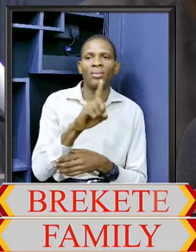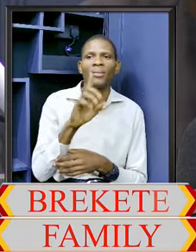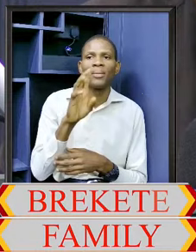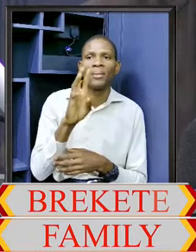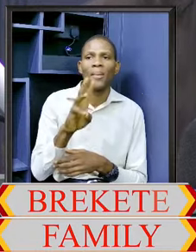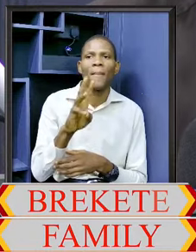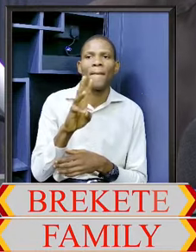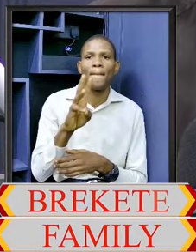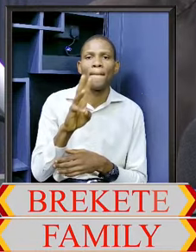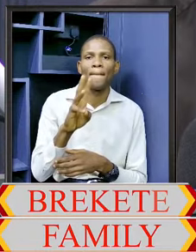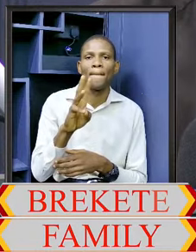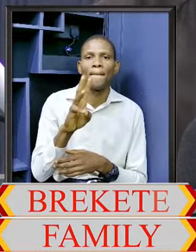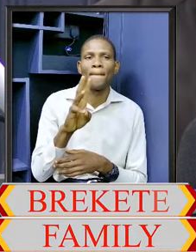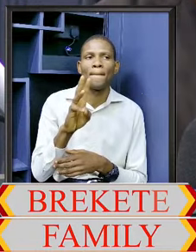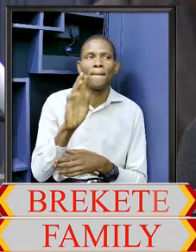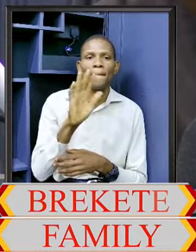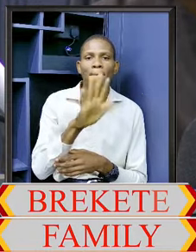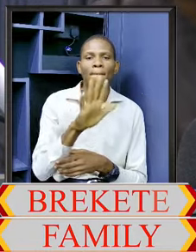16